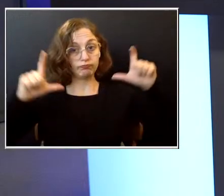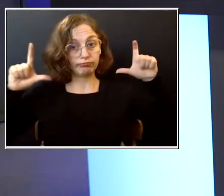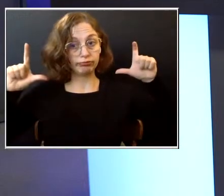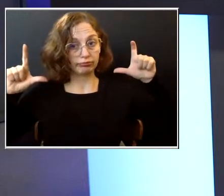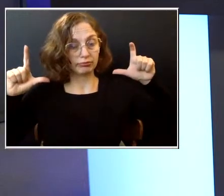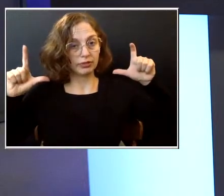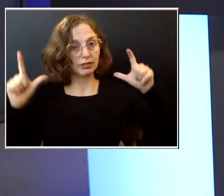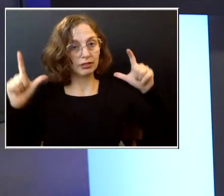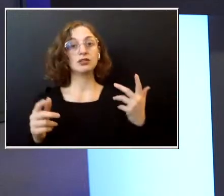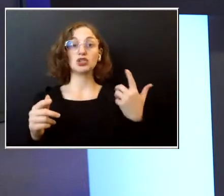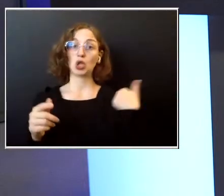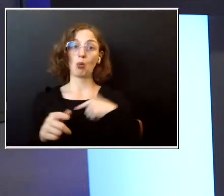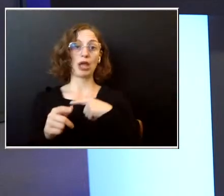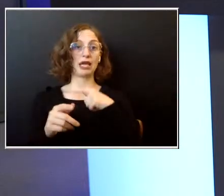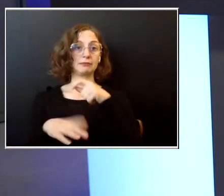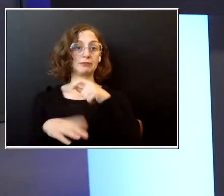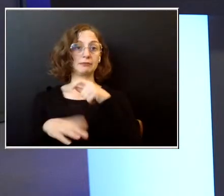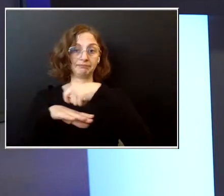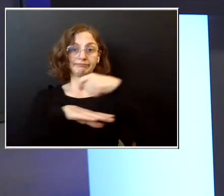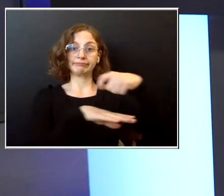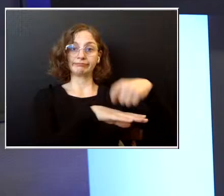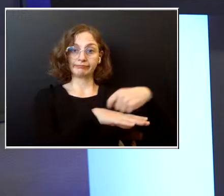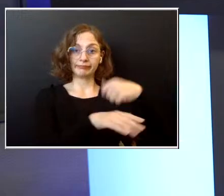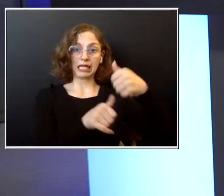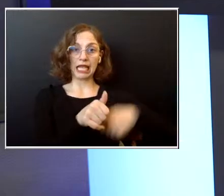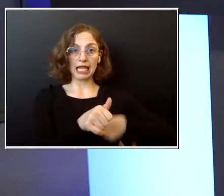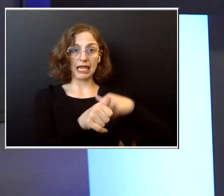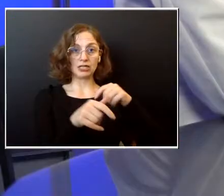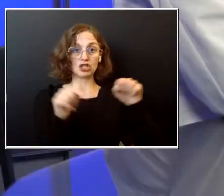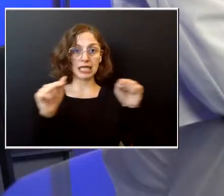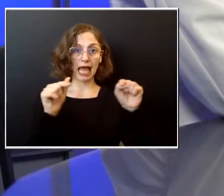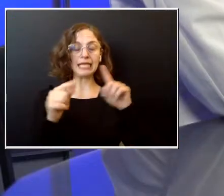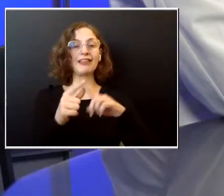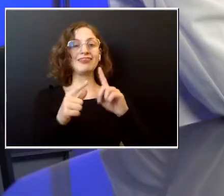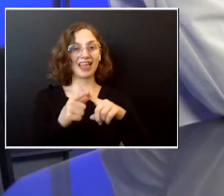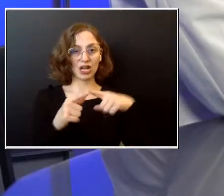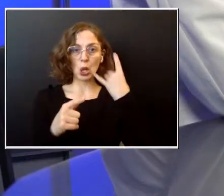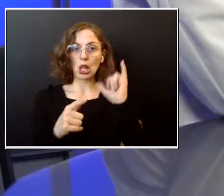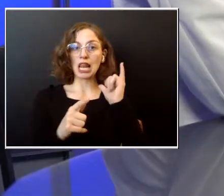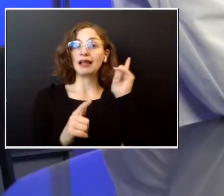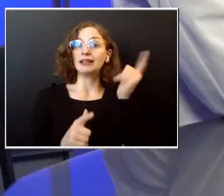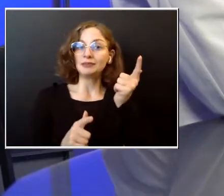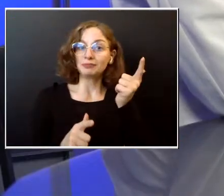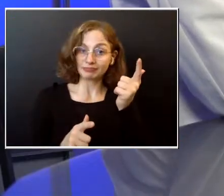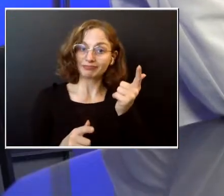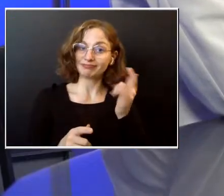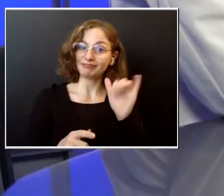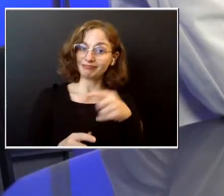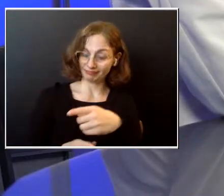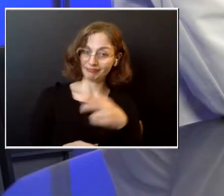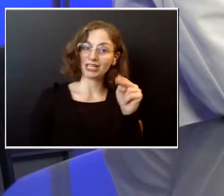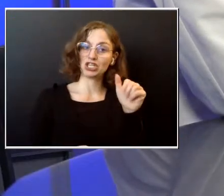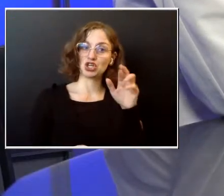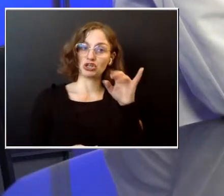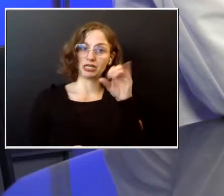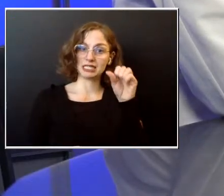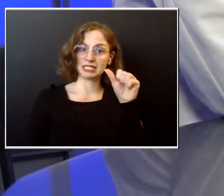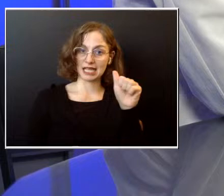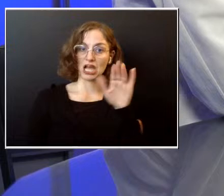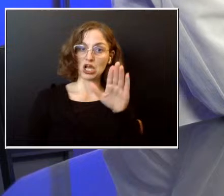side, and then this is what it looks like afterwards. This is Narissa's skull, reconstructed from a CTA. And you can see the